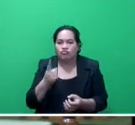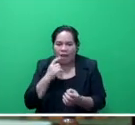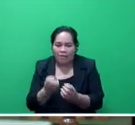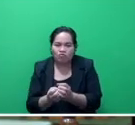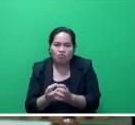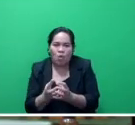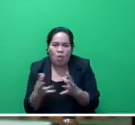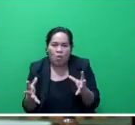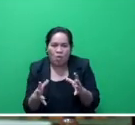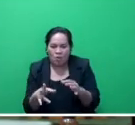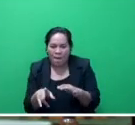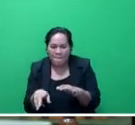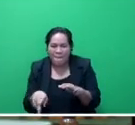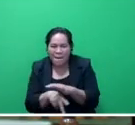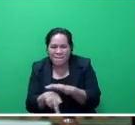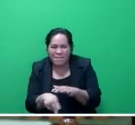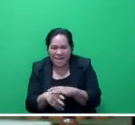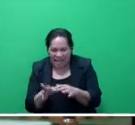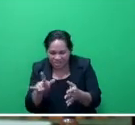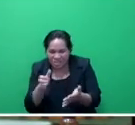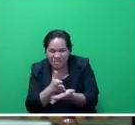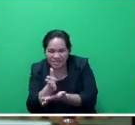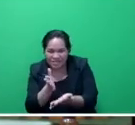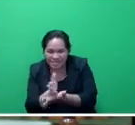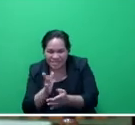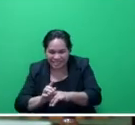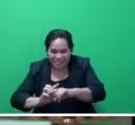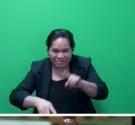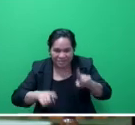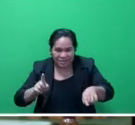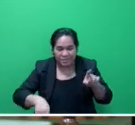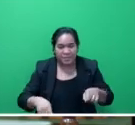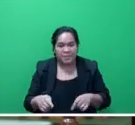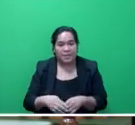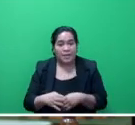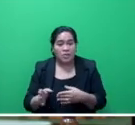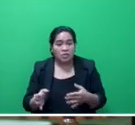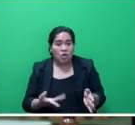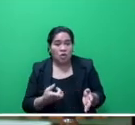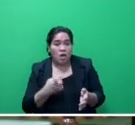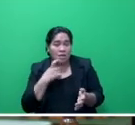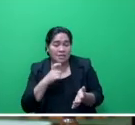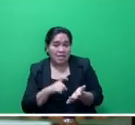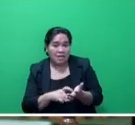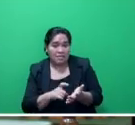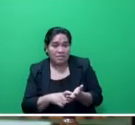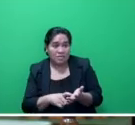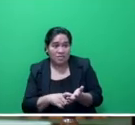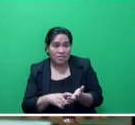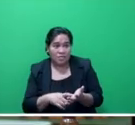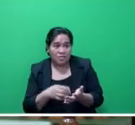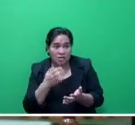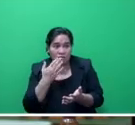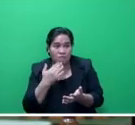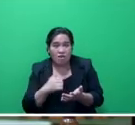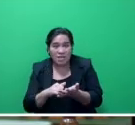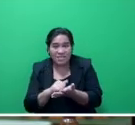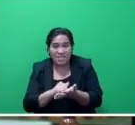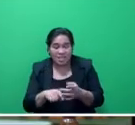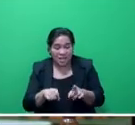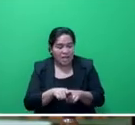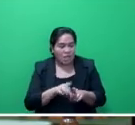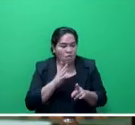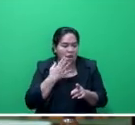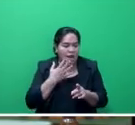sector. Mr. Speaker, sir, currently debt forgiveness is not subject to income tax for all outstanding debt forgiven from 1 April